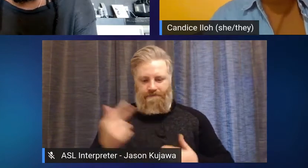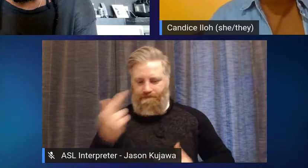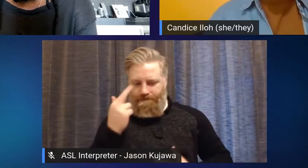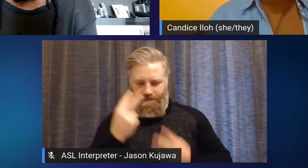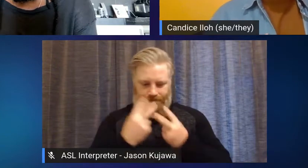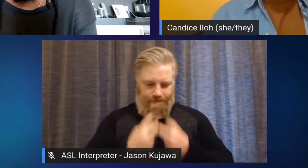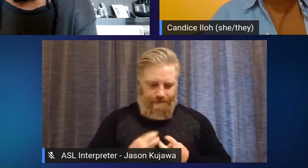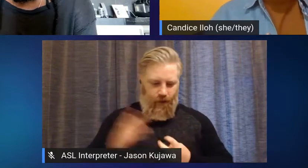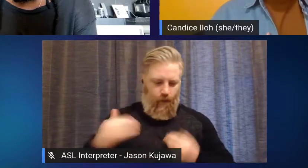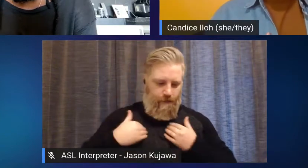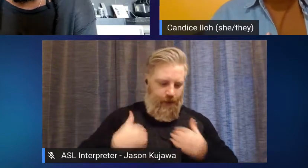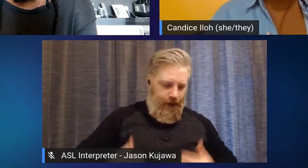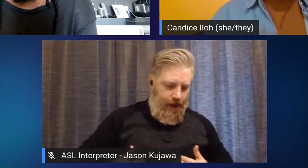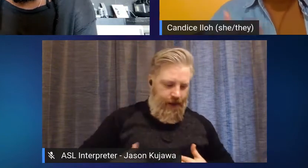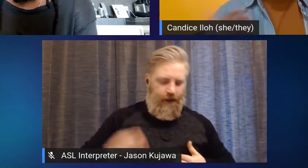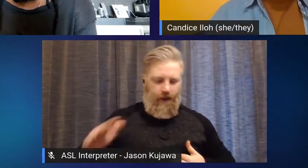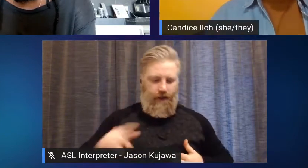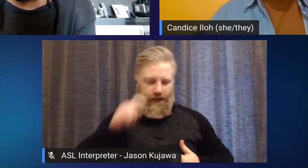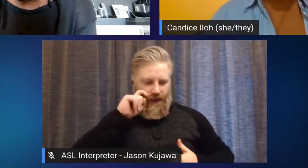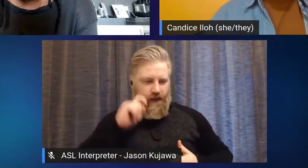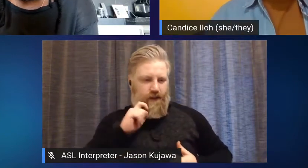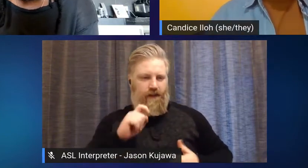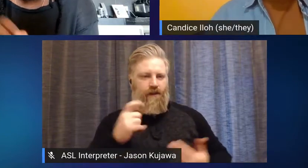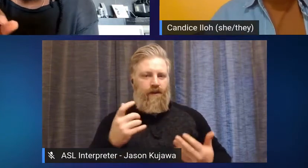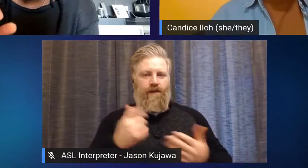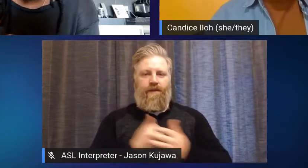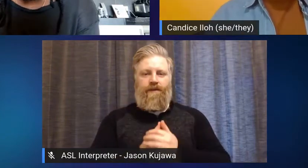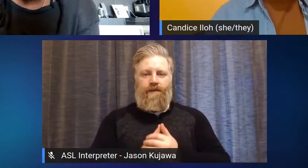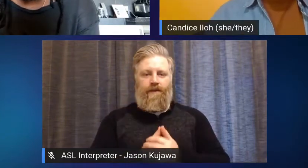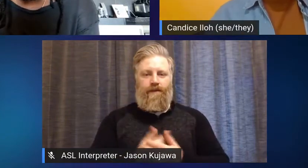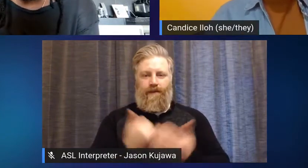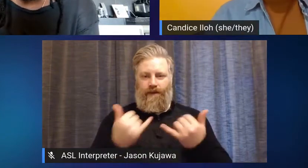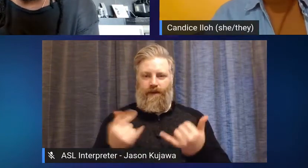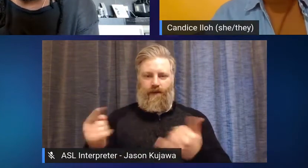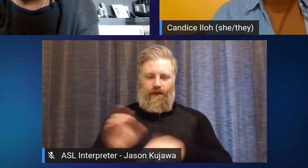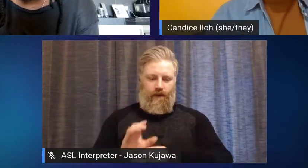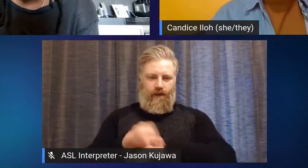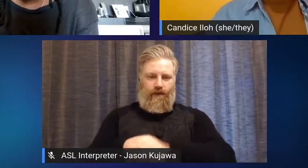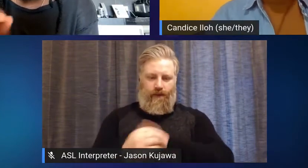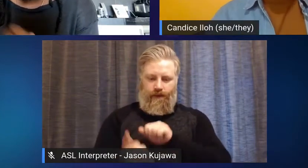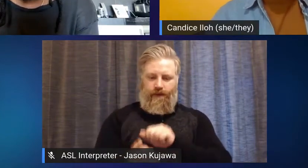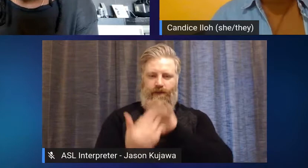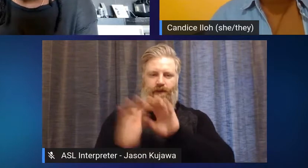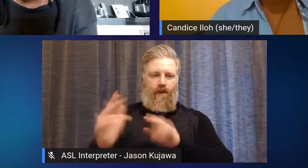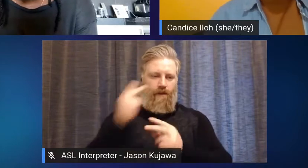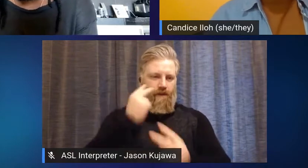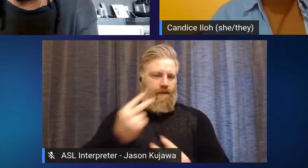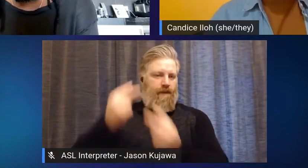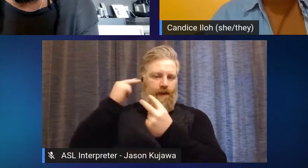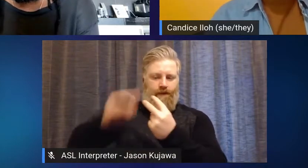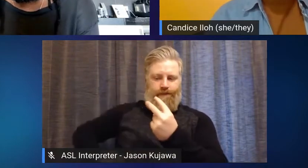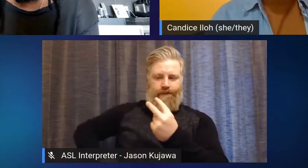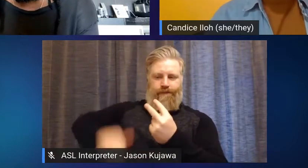sexuality now that she's kind of forced to face her childhood memories far away from